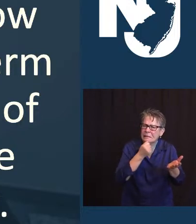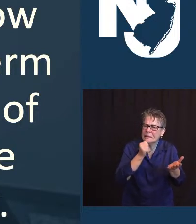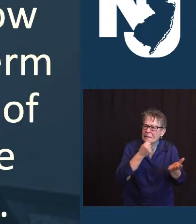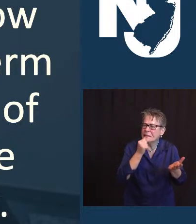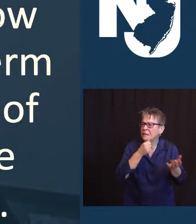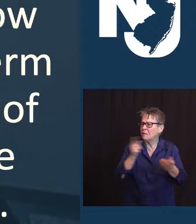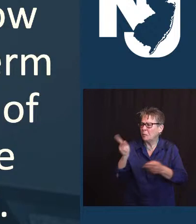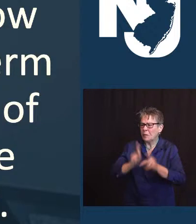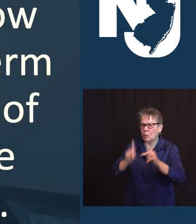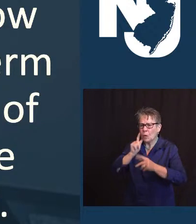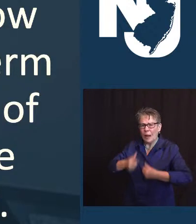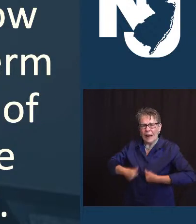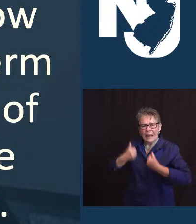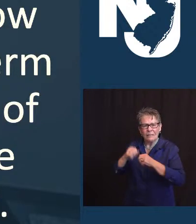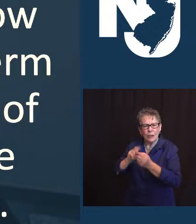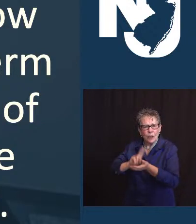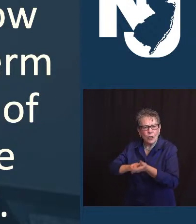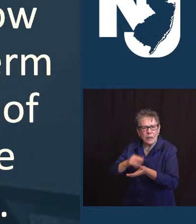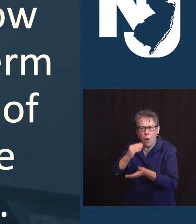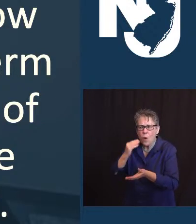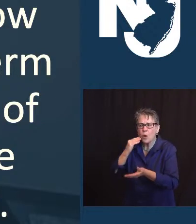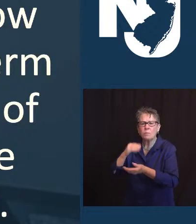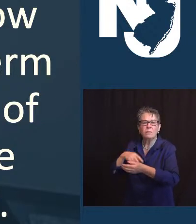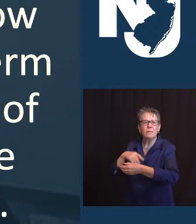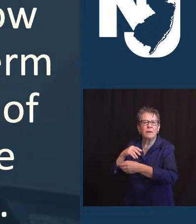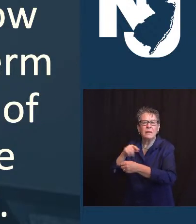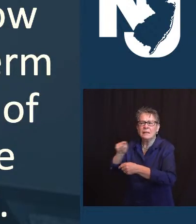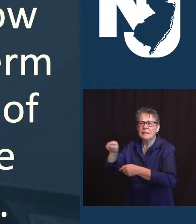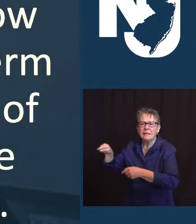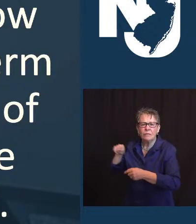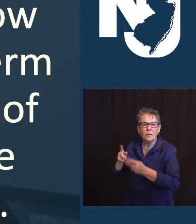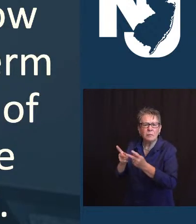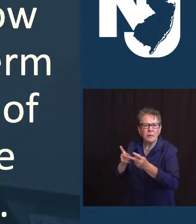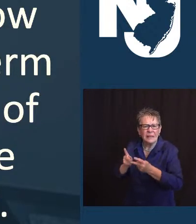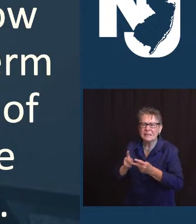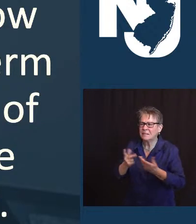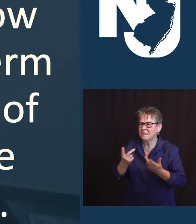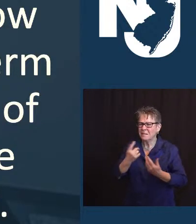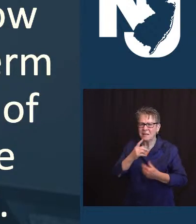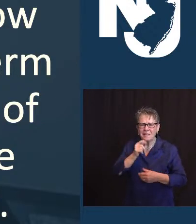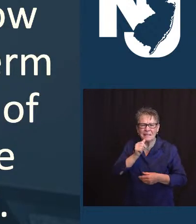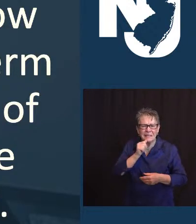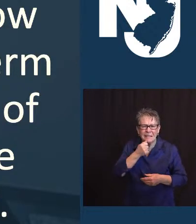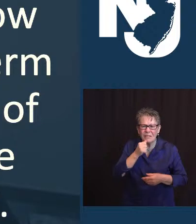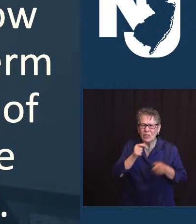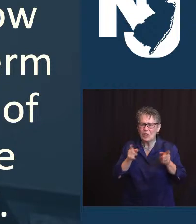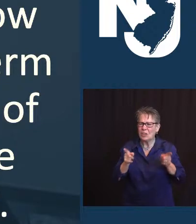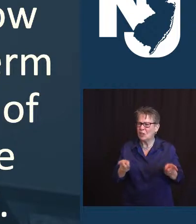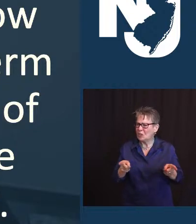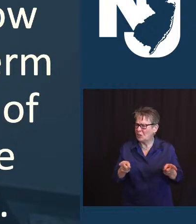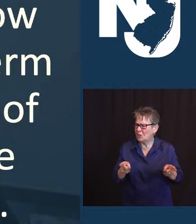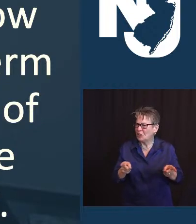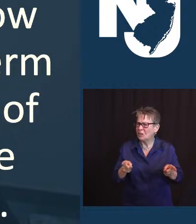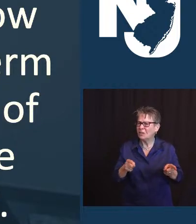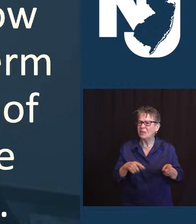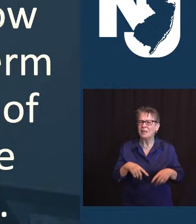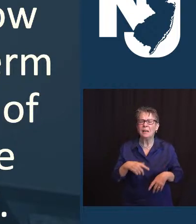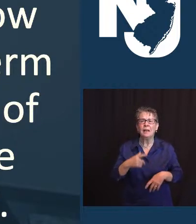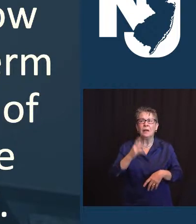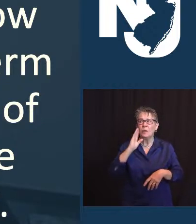With both Passover and Easter coming up, we know especially that this is a time of year when families